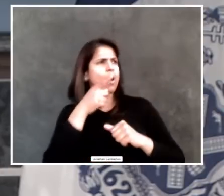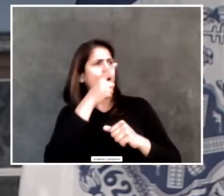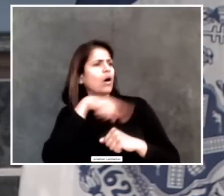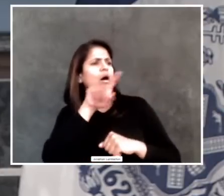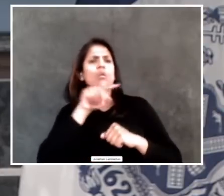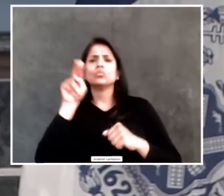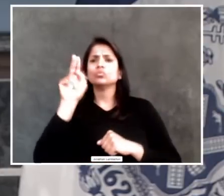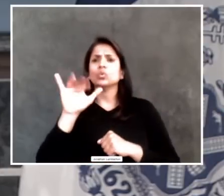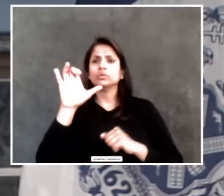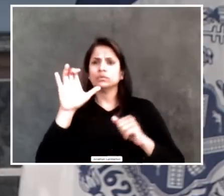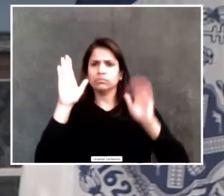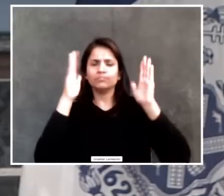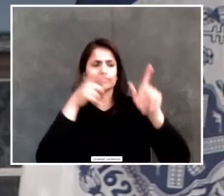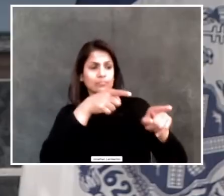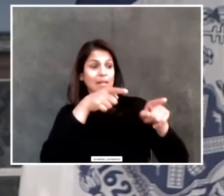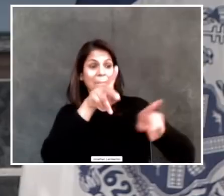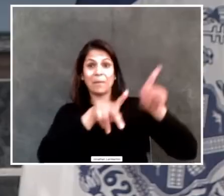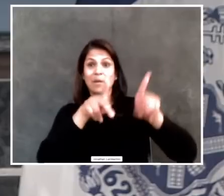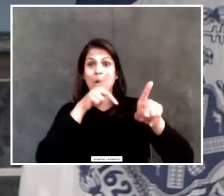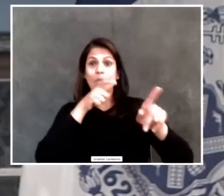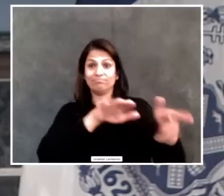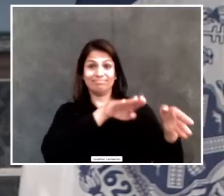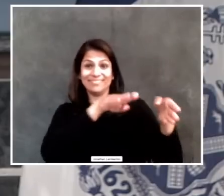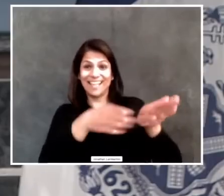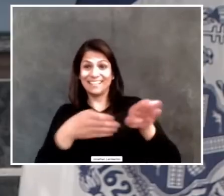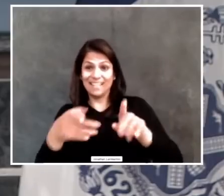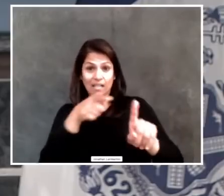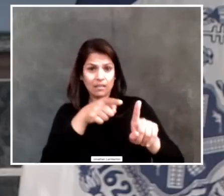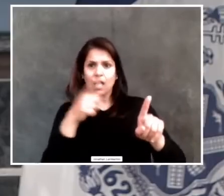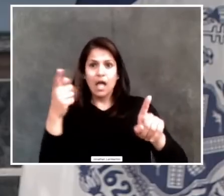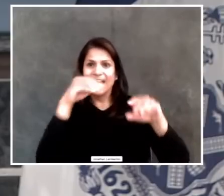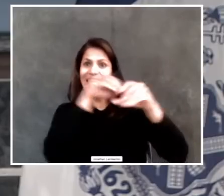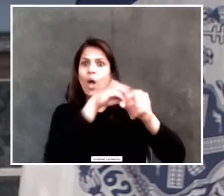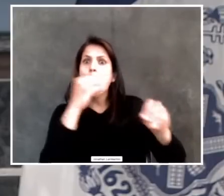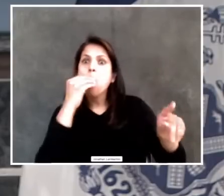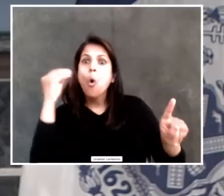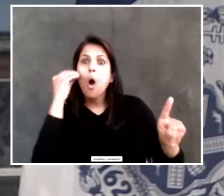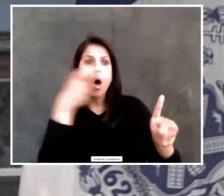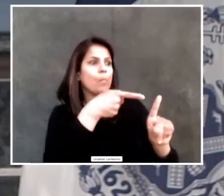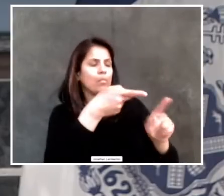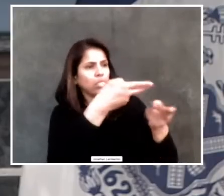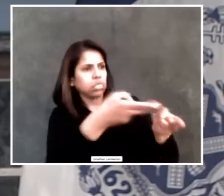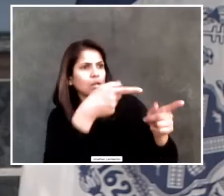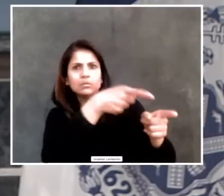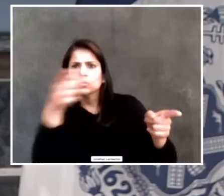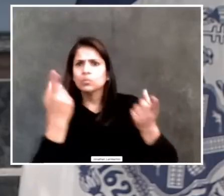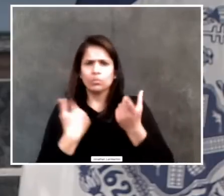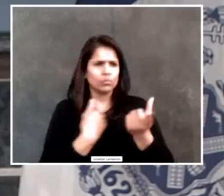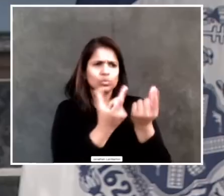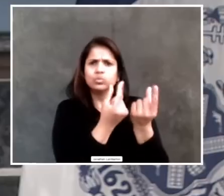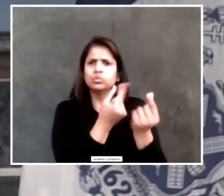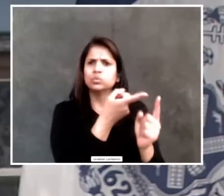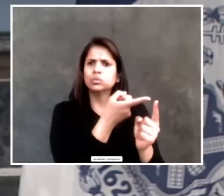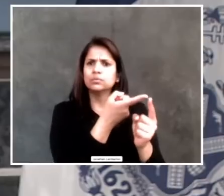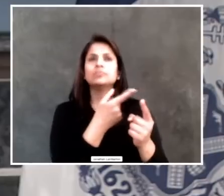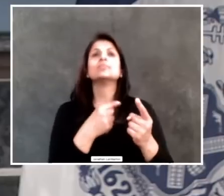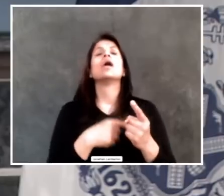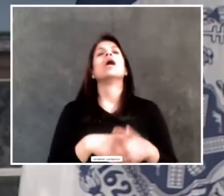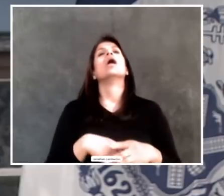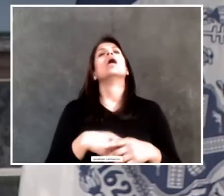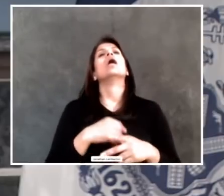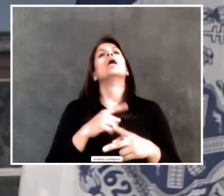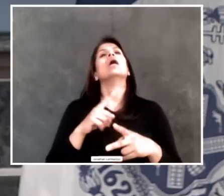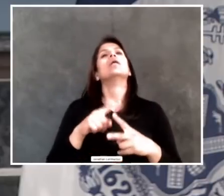in public, but what I'm simply asking is, we understand that a lot more New Yorkers are unfortunately passing away